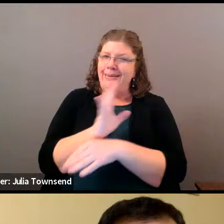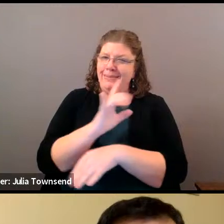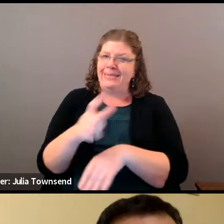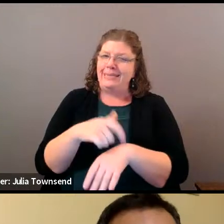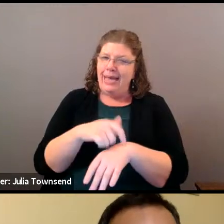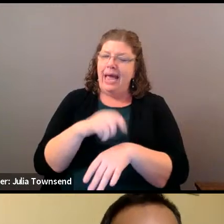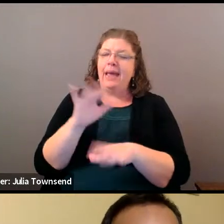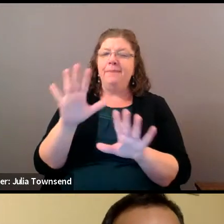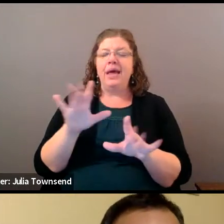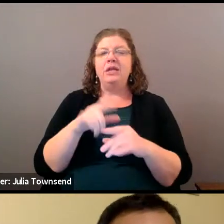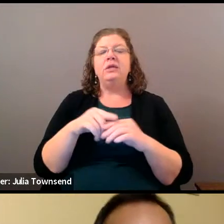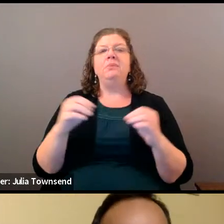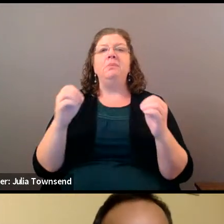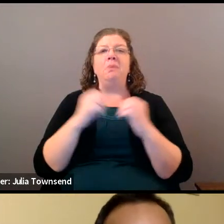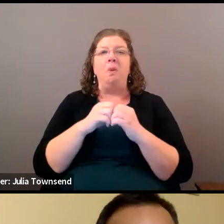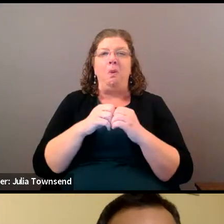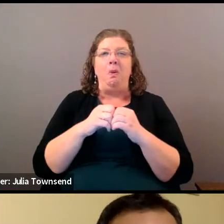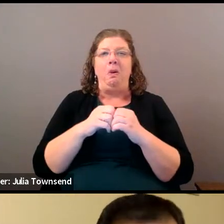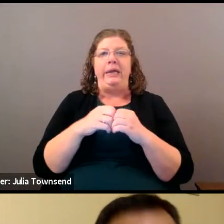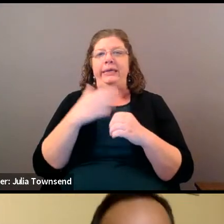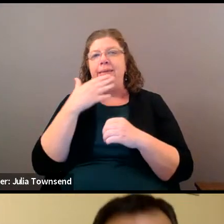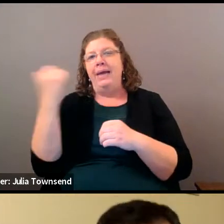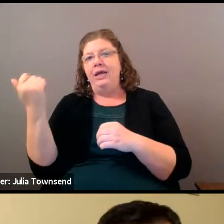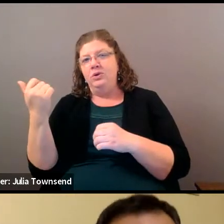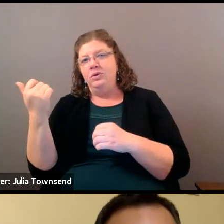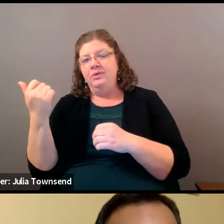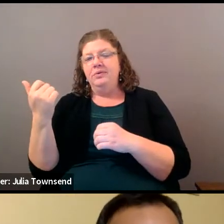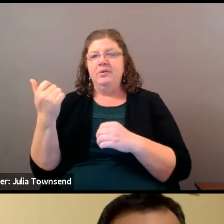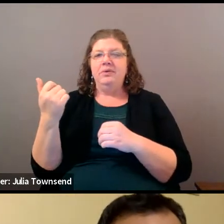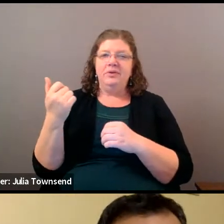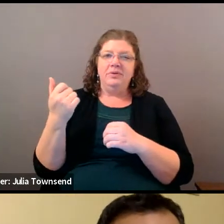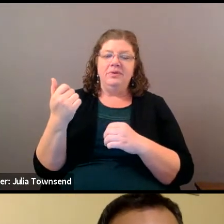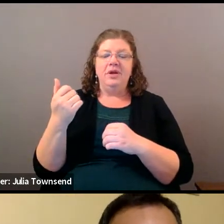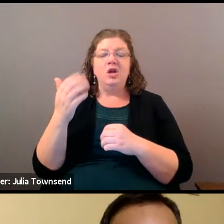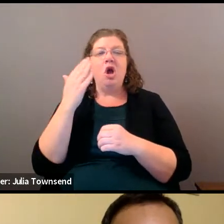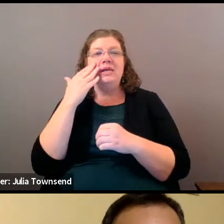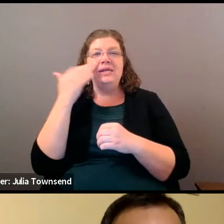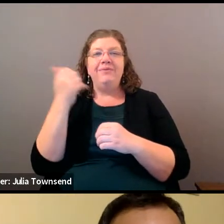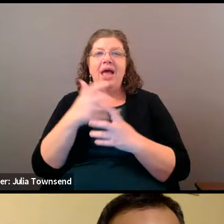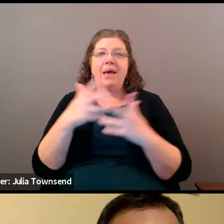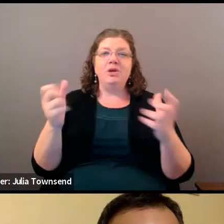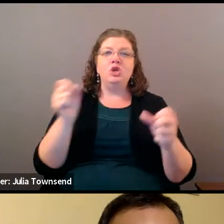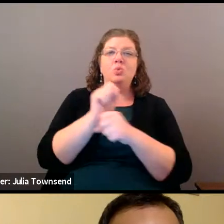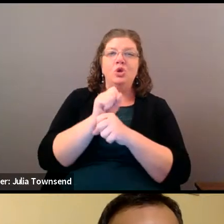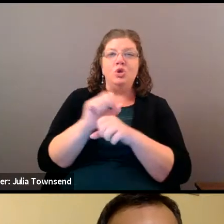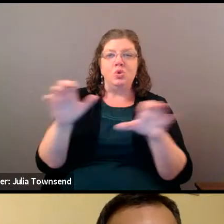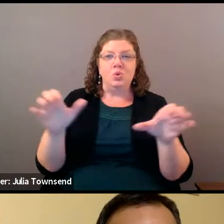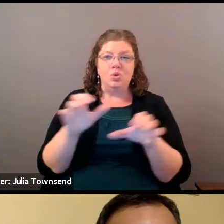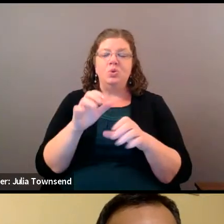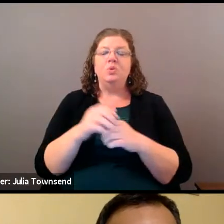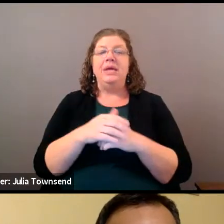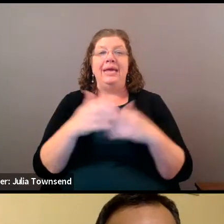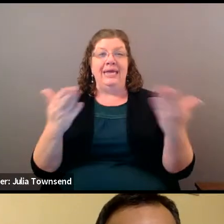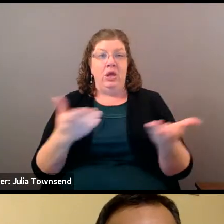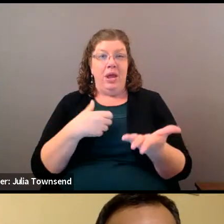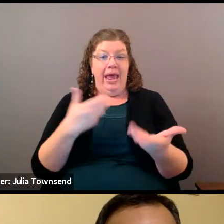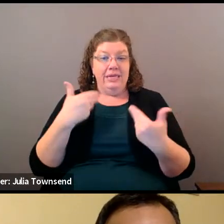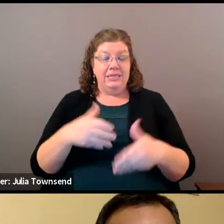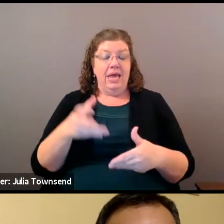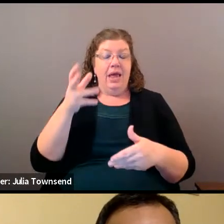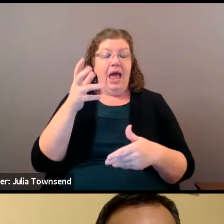the more the better, cognizant of how much work you have to do. I just hear as a parent a